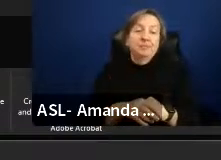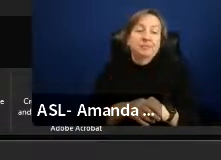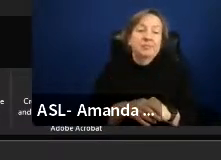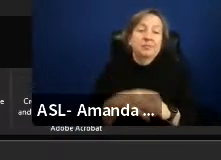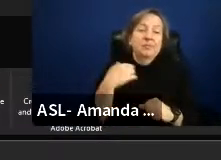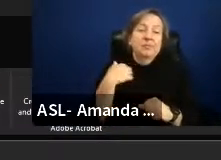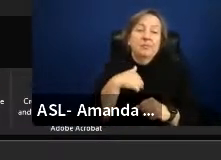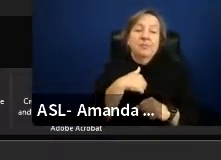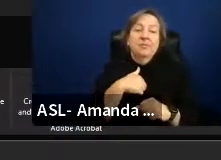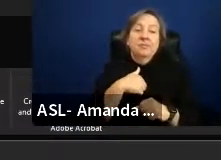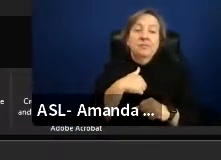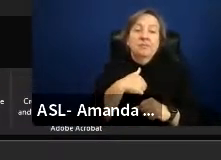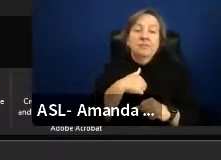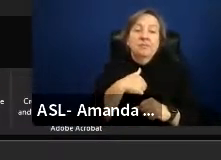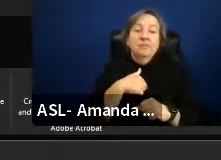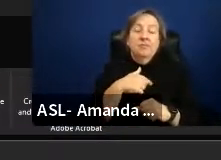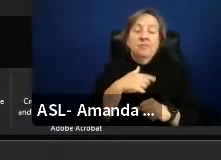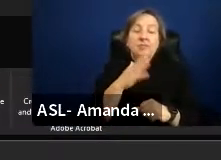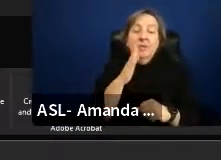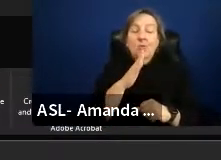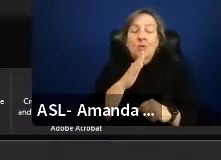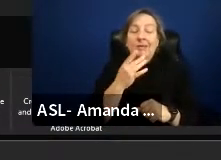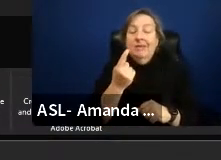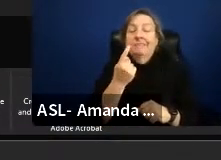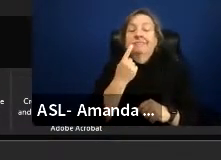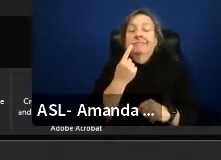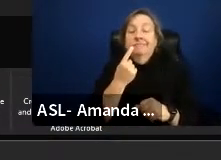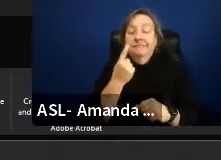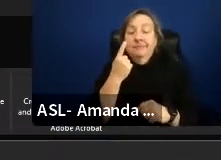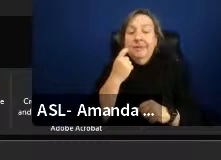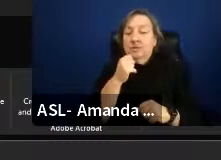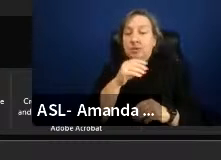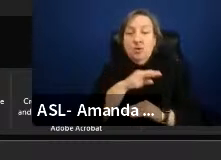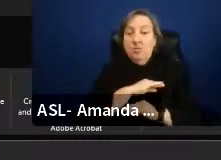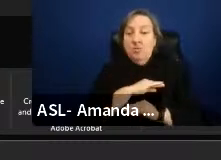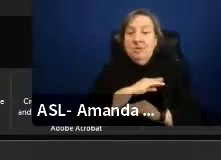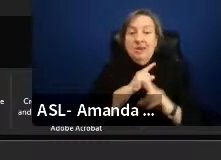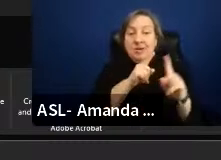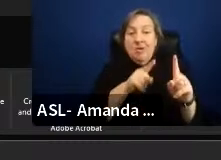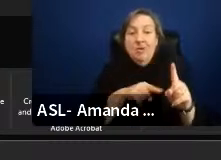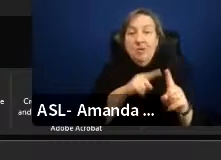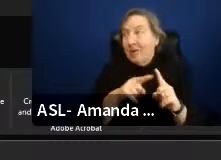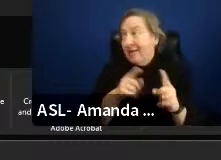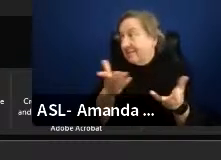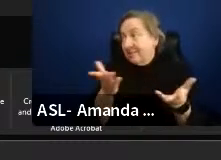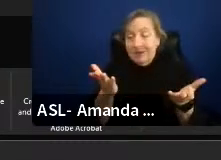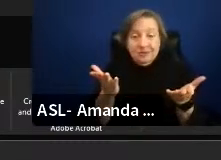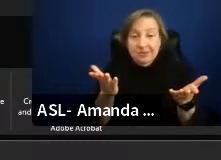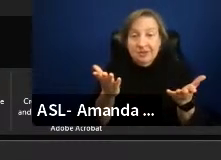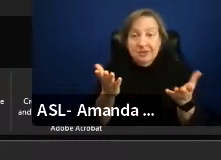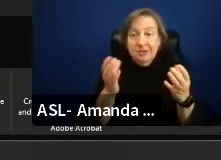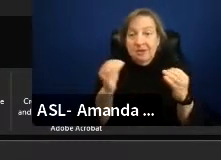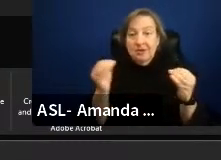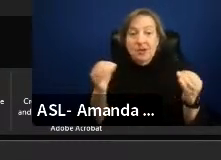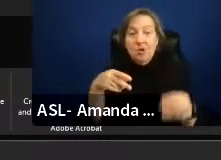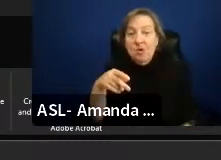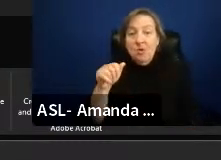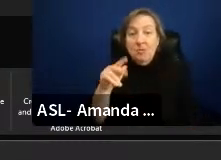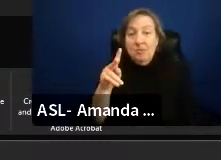getting dinged for not being able to meet a goal when there's no pavers of